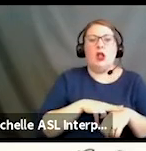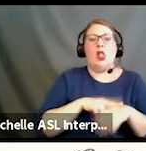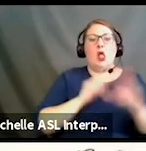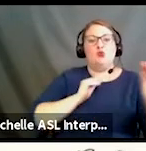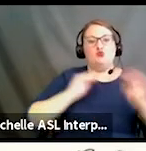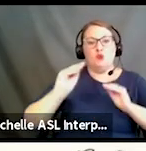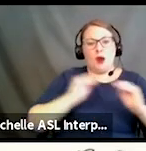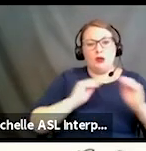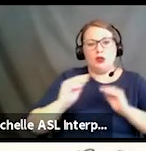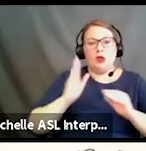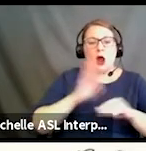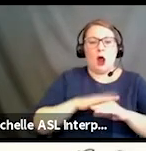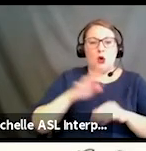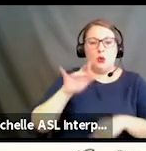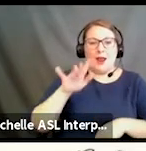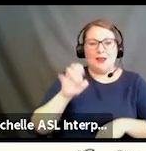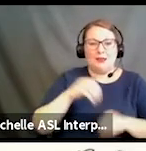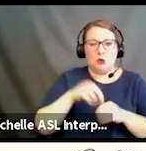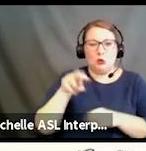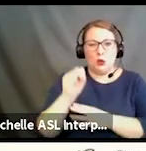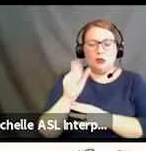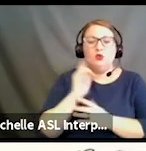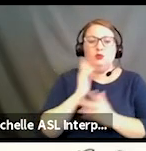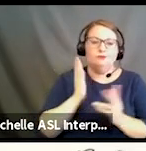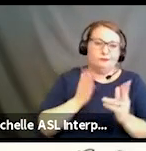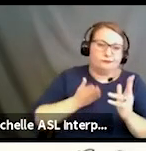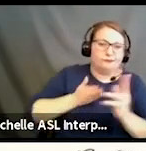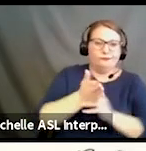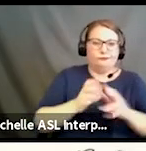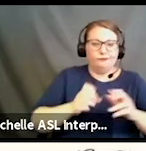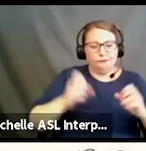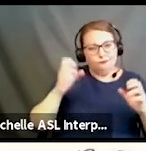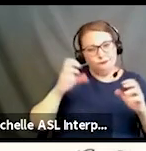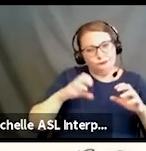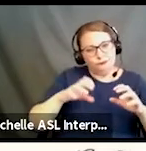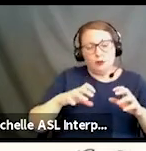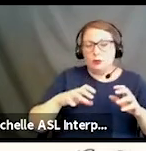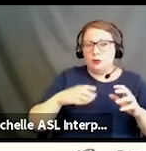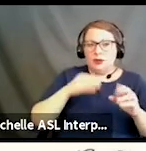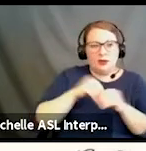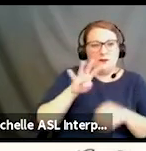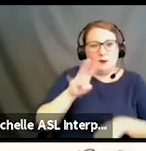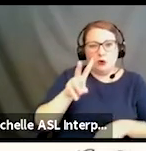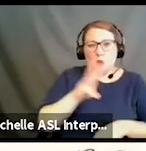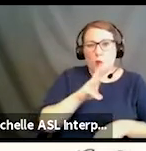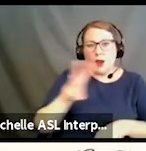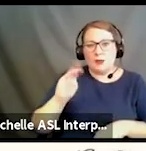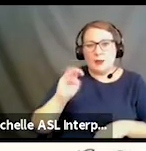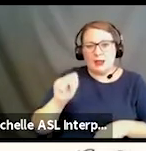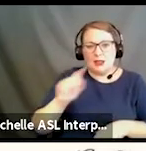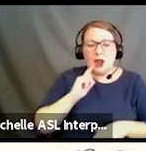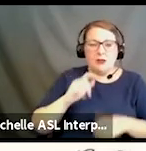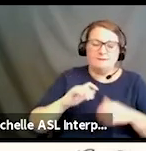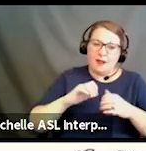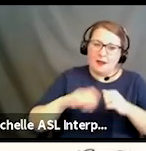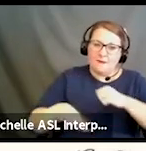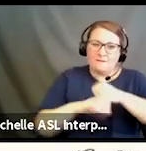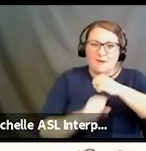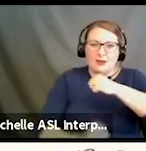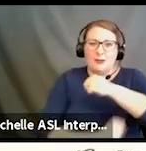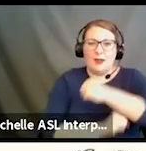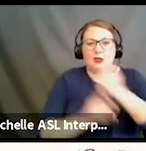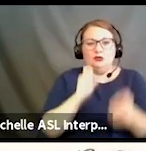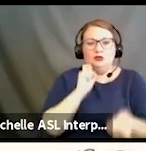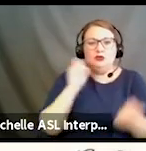on race in the United States to burst through the doors at 42 West Madison and fundamentally challenge and change